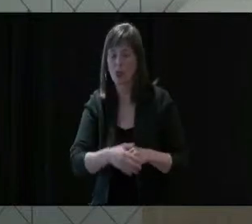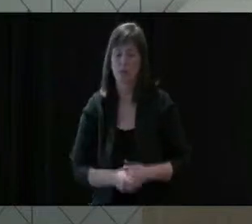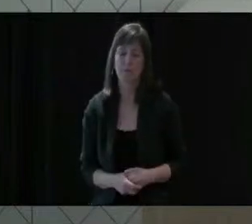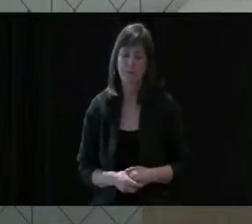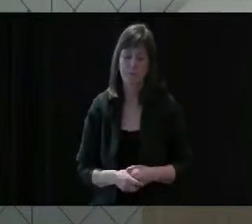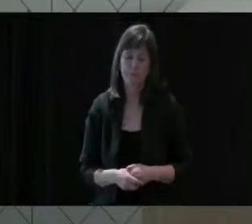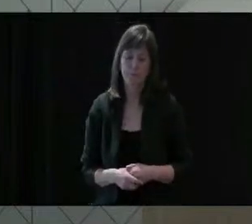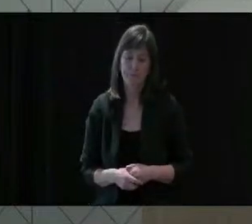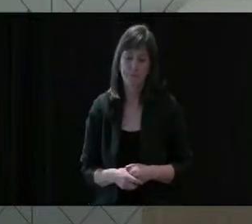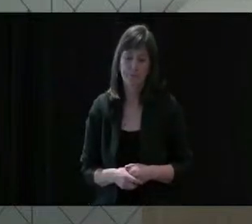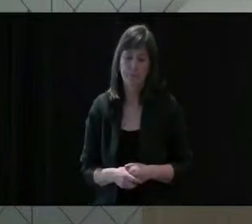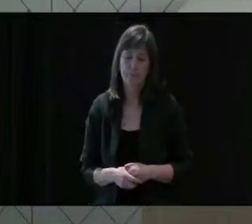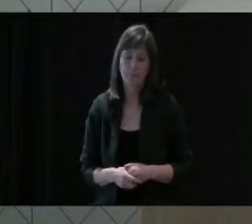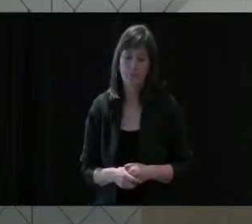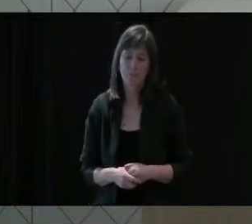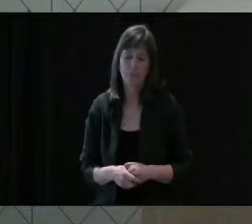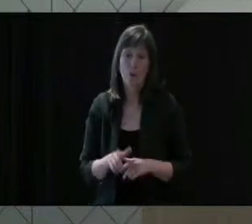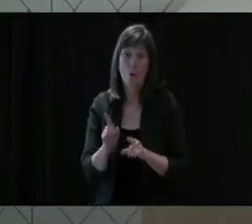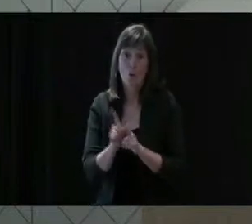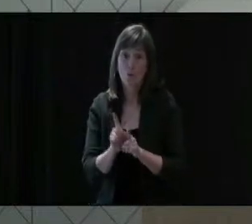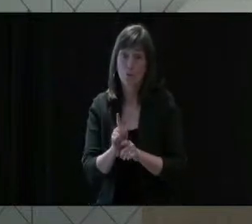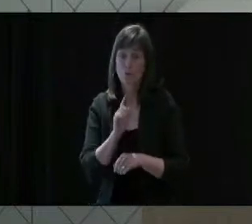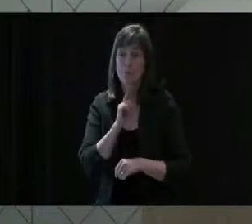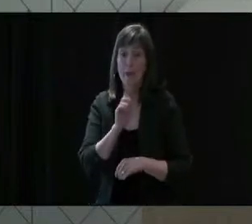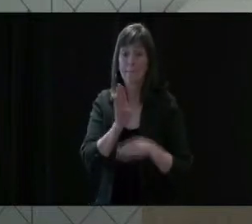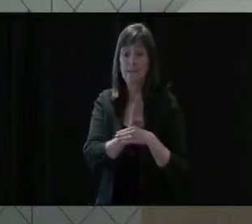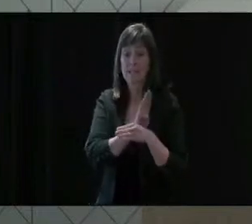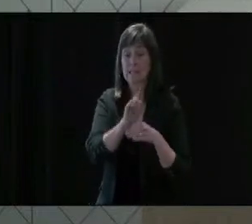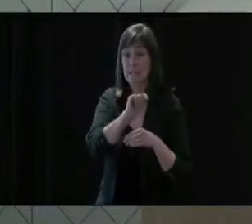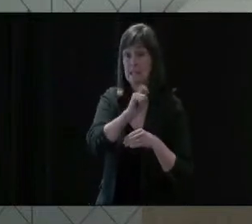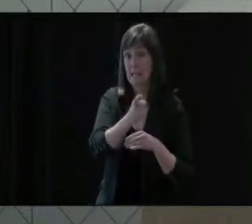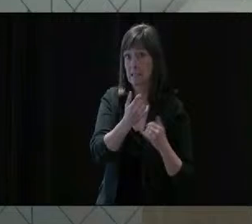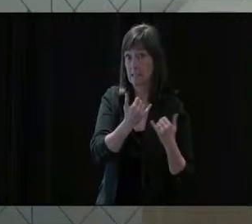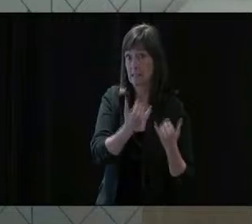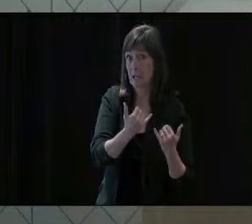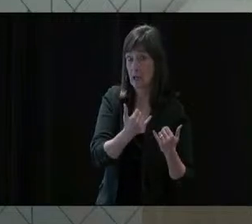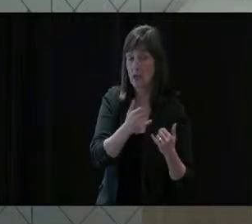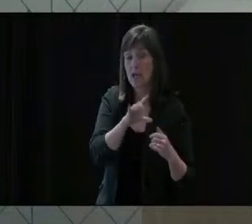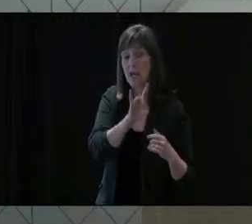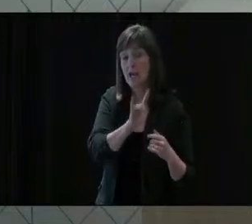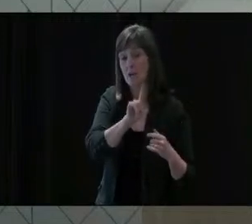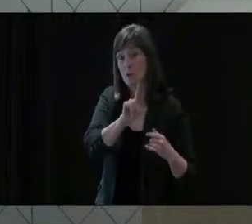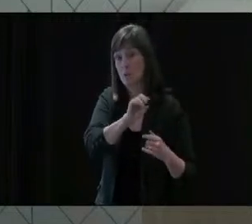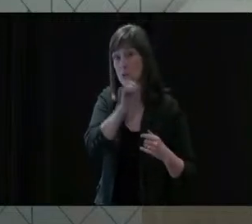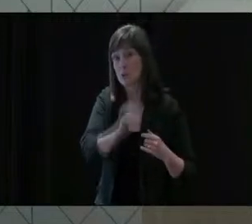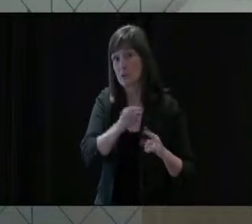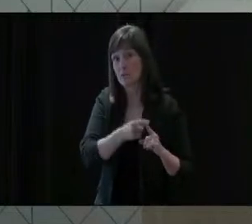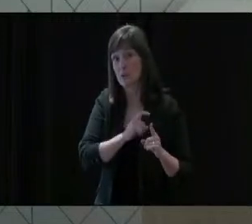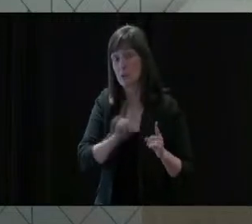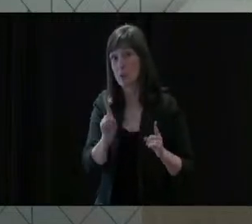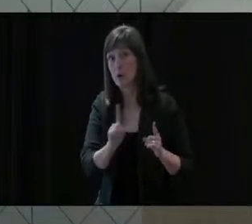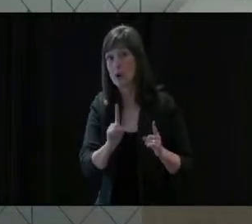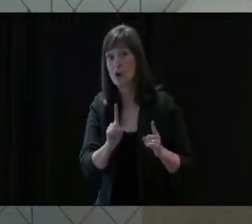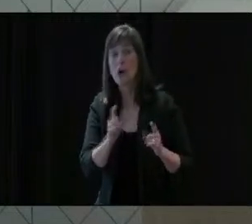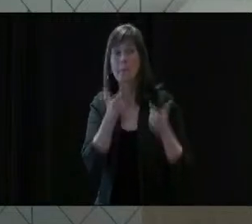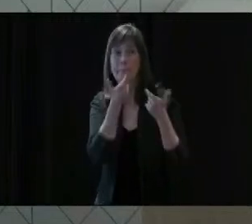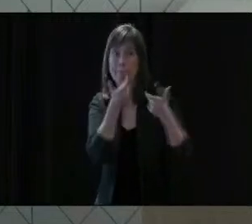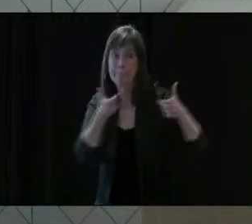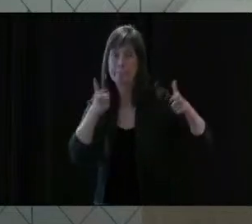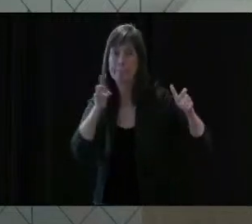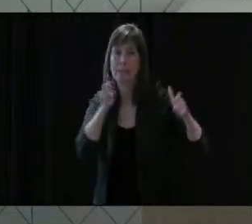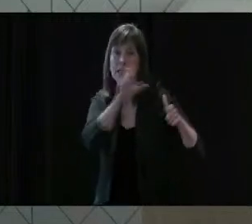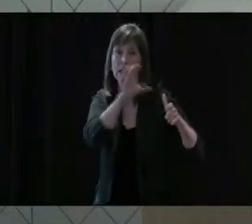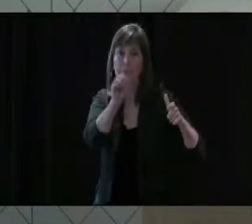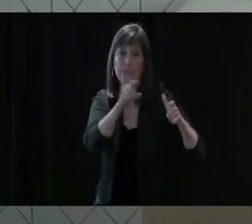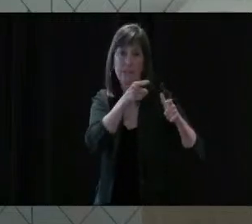noted that 81% of our corporate income tax now comes from the larger corporations, and of course you only